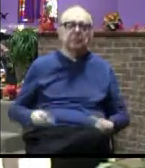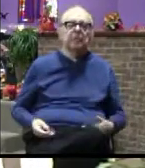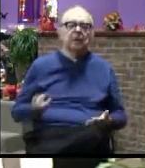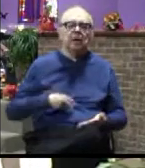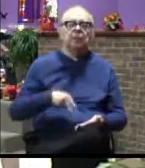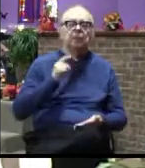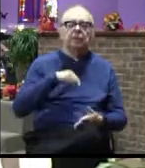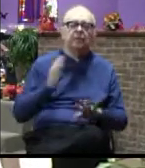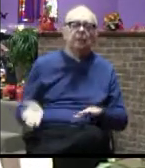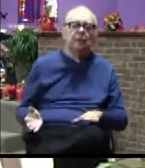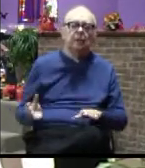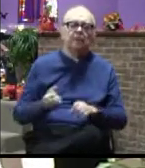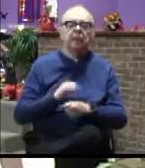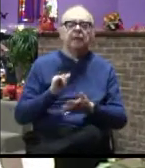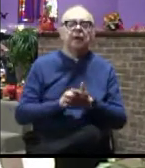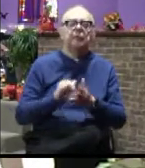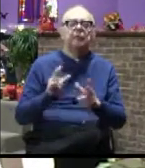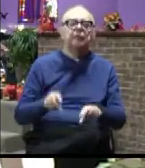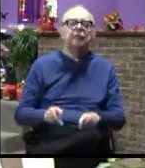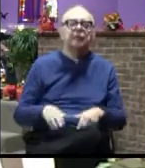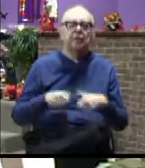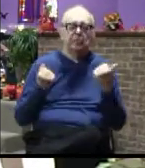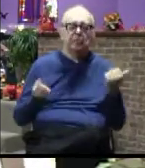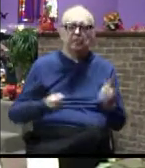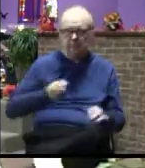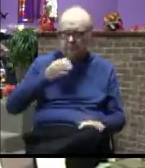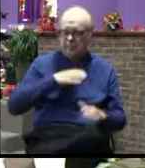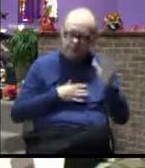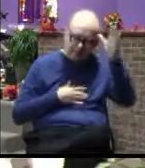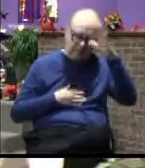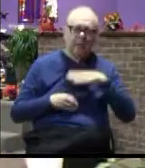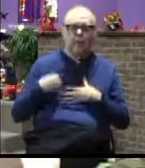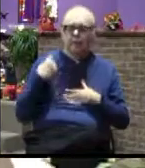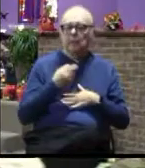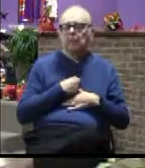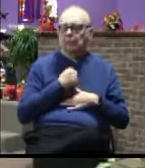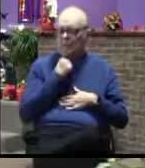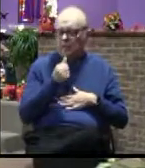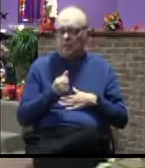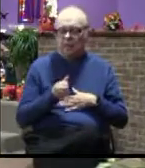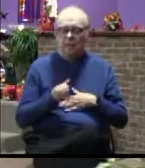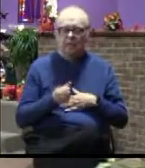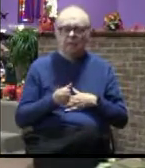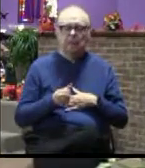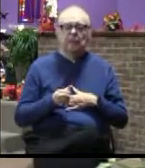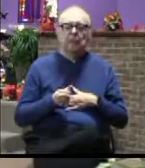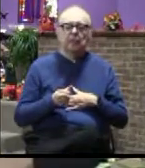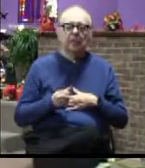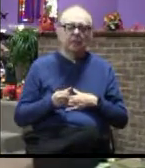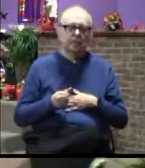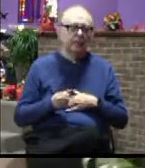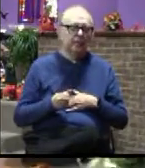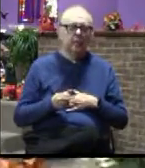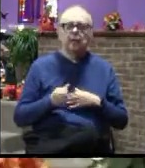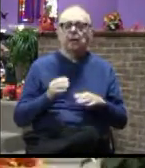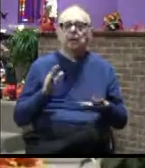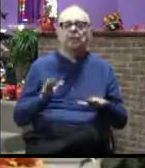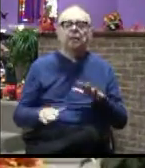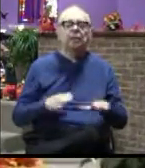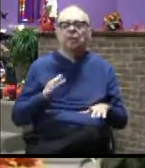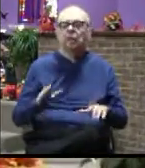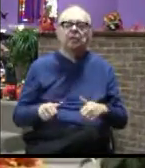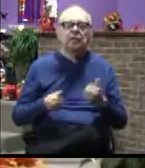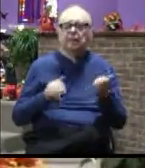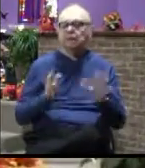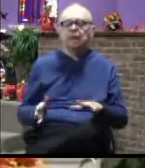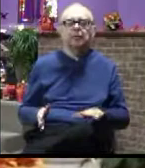and raise it from the dead and make it alive. Ladies and gentlemen, we are not a bunch of the walking of the